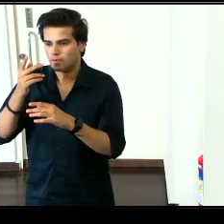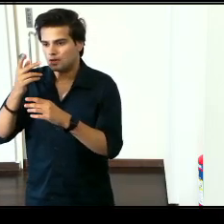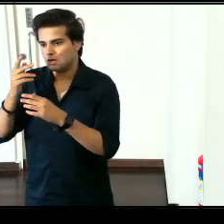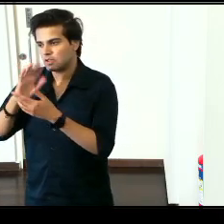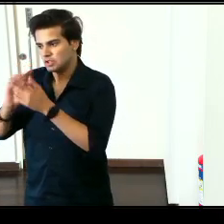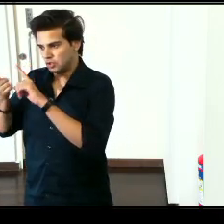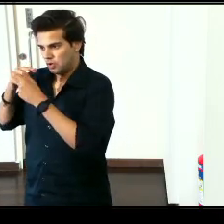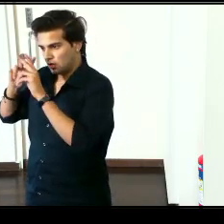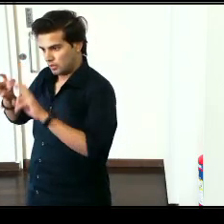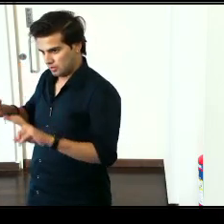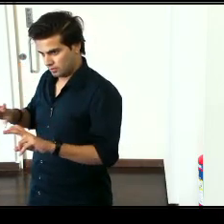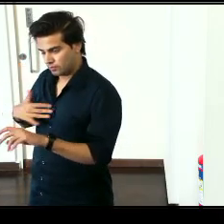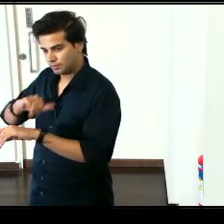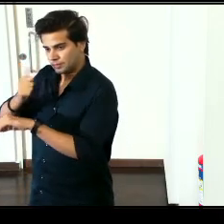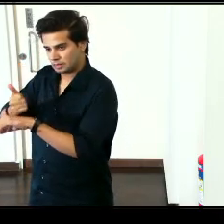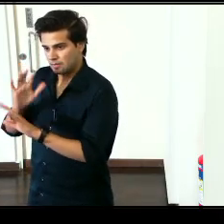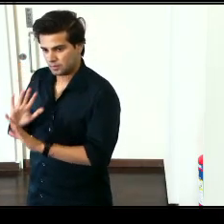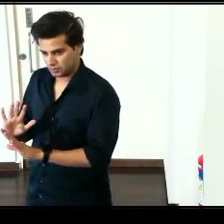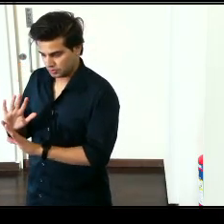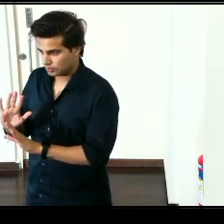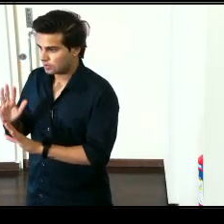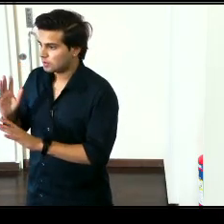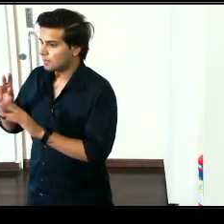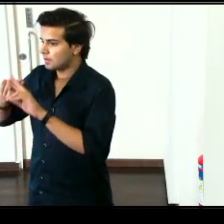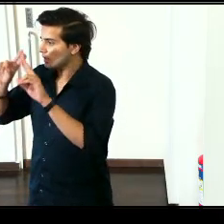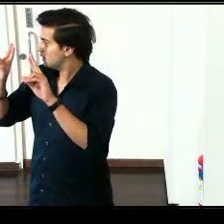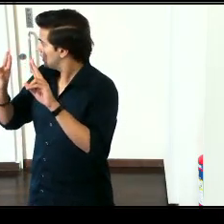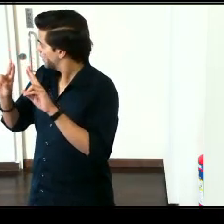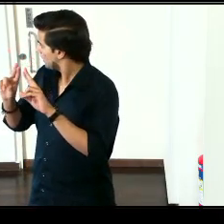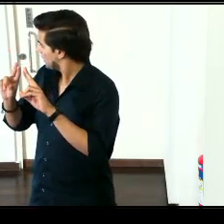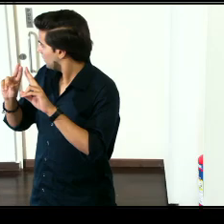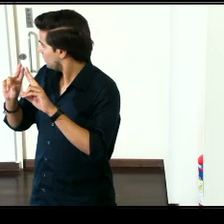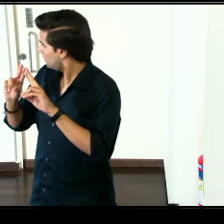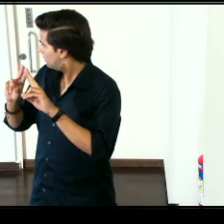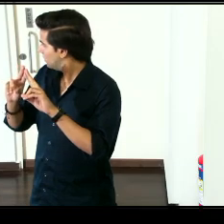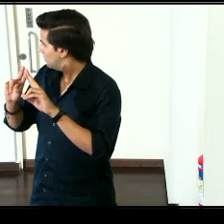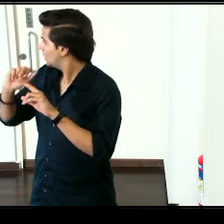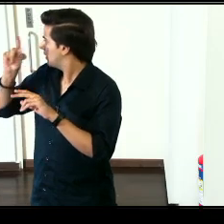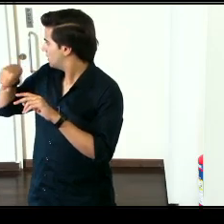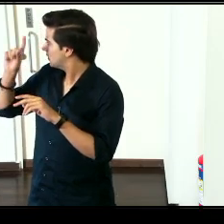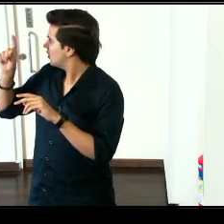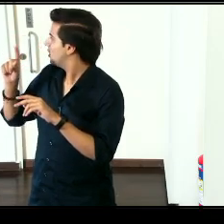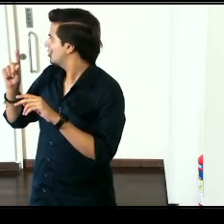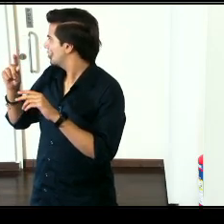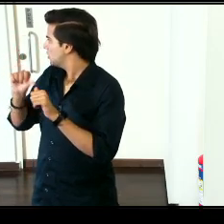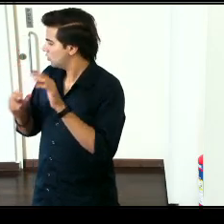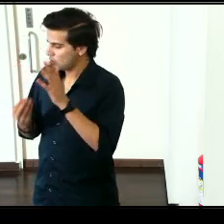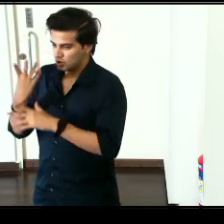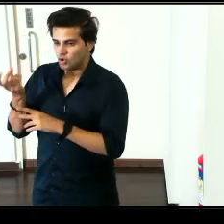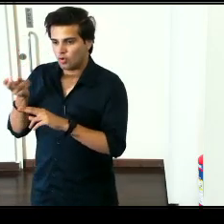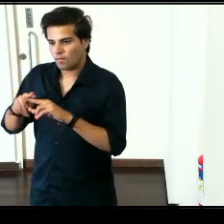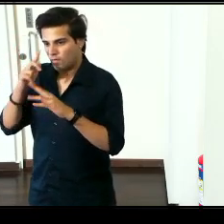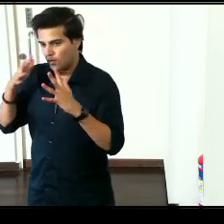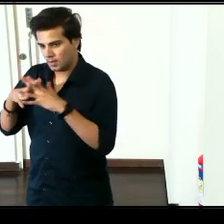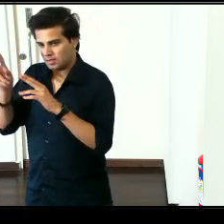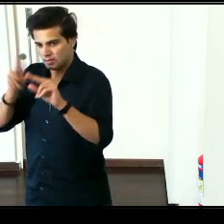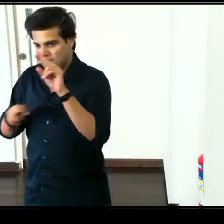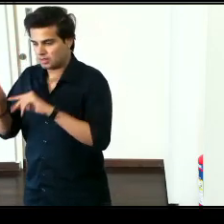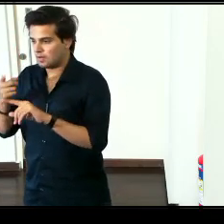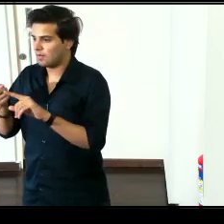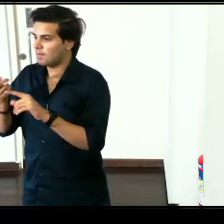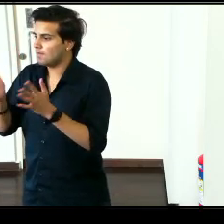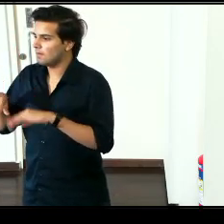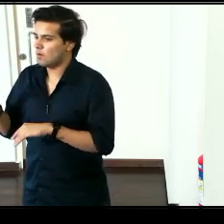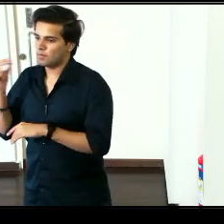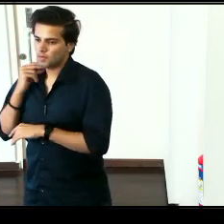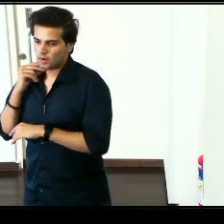had curated in the Indian Association of Women's Studies, Trivandrum, a couple of years back.